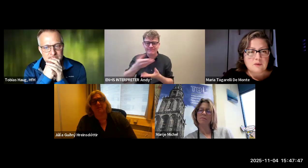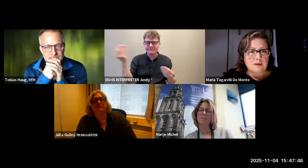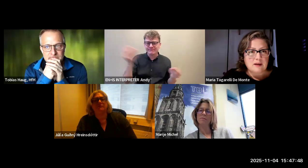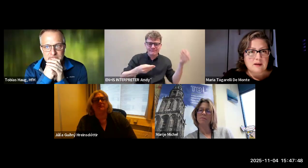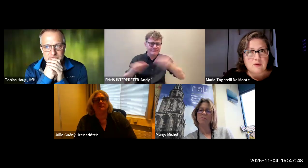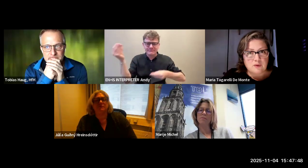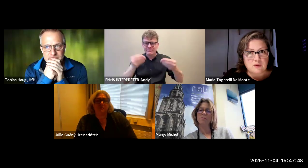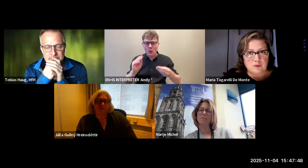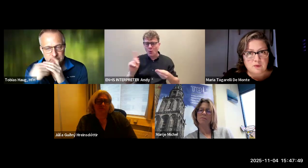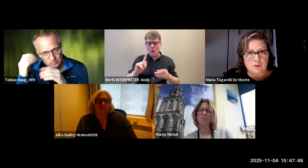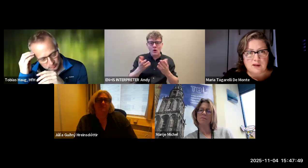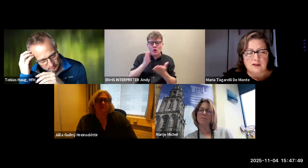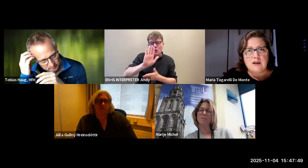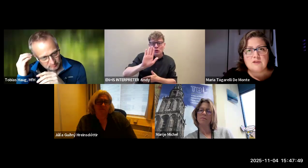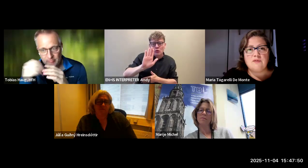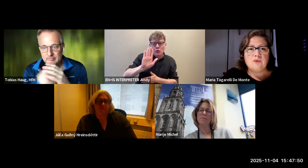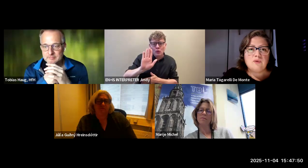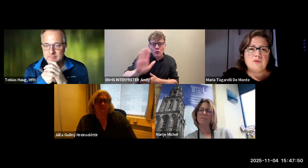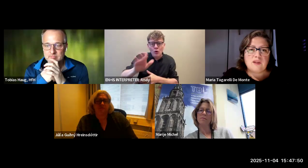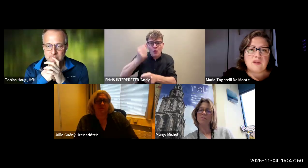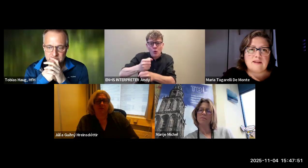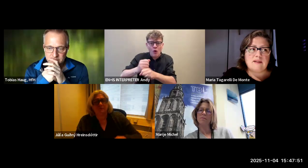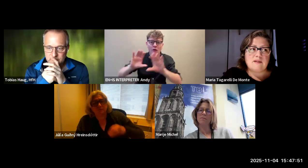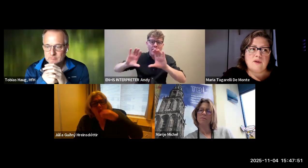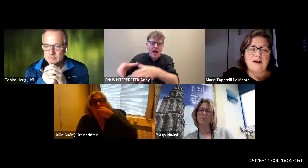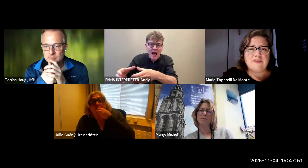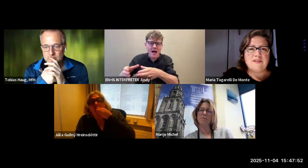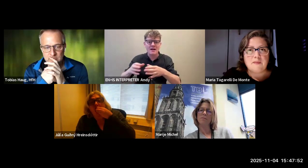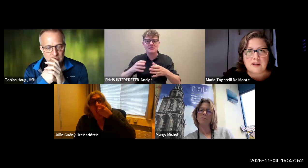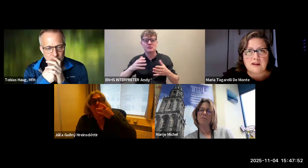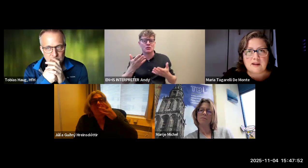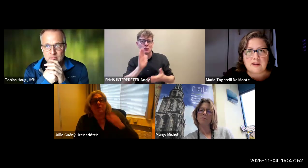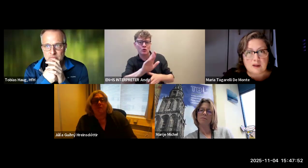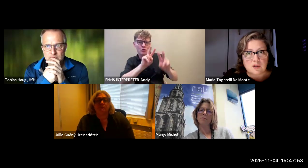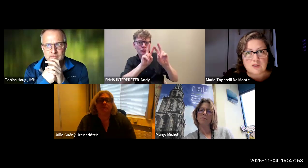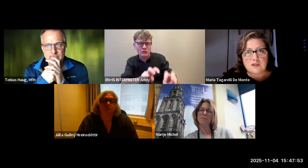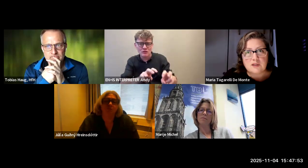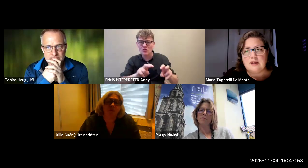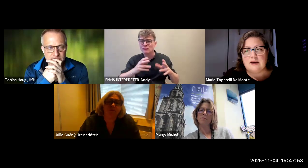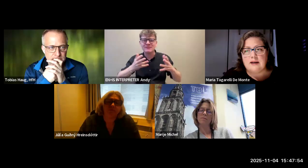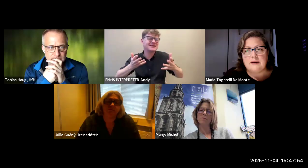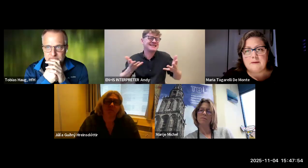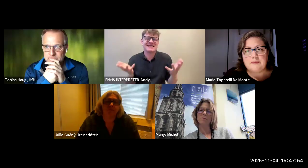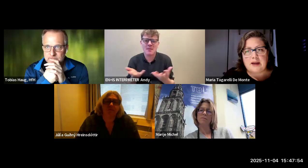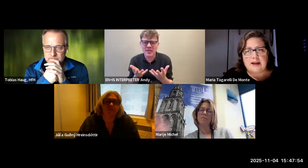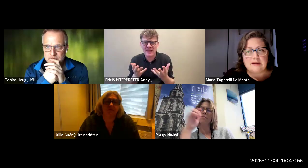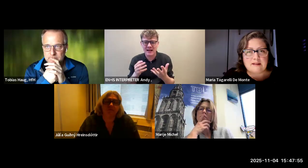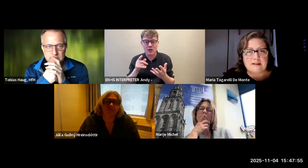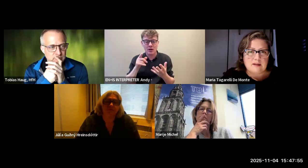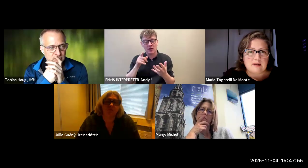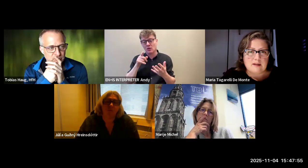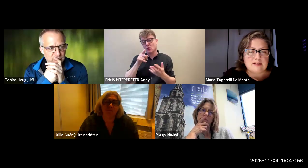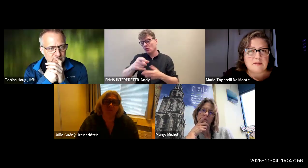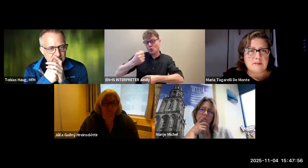in the classroom and how you do things. So if you do things that you have something that works,